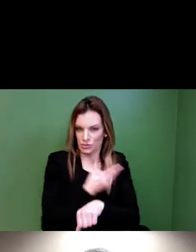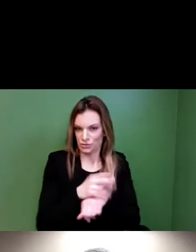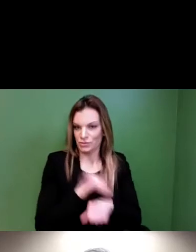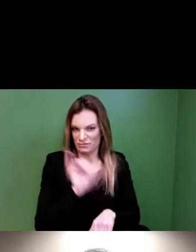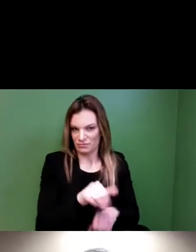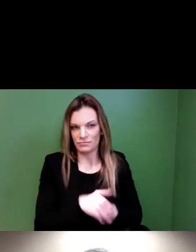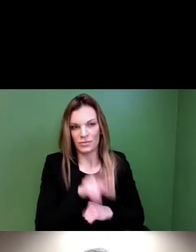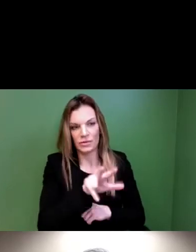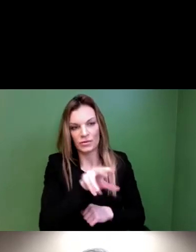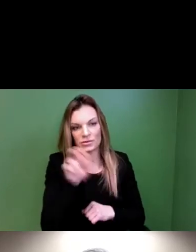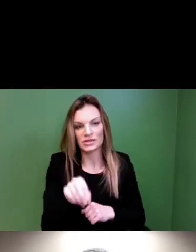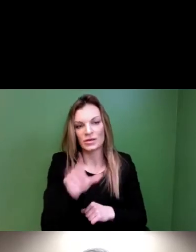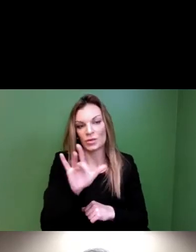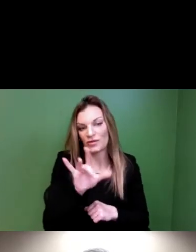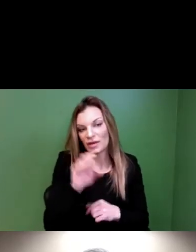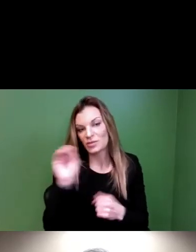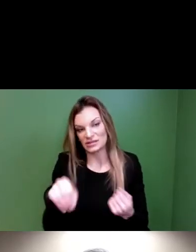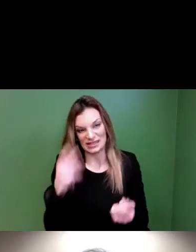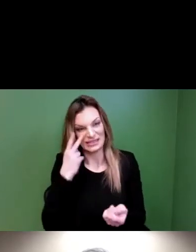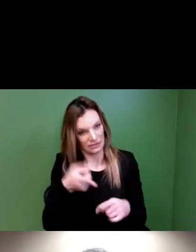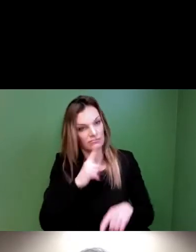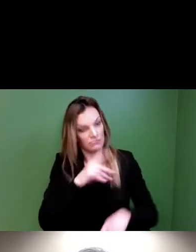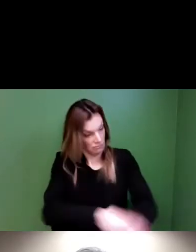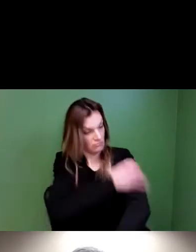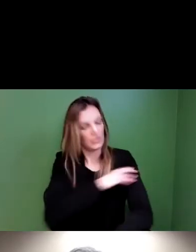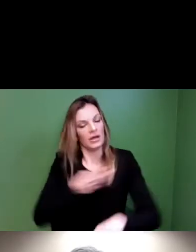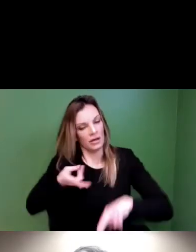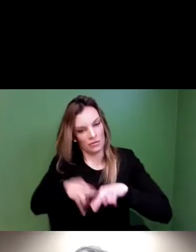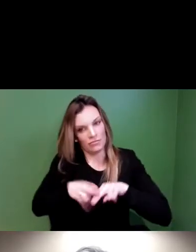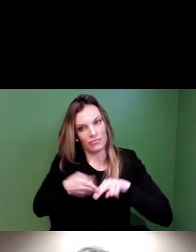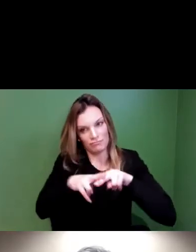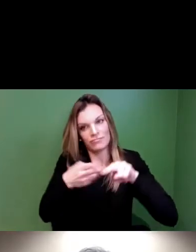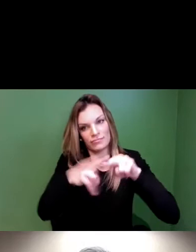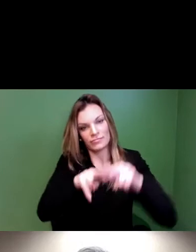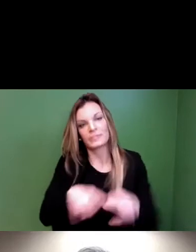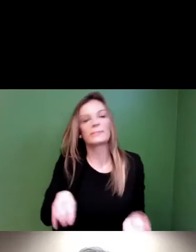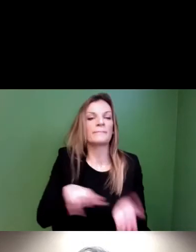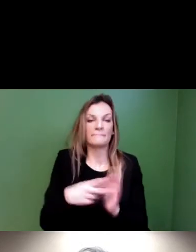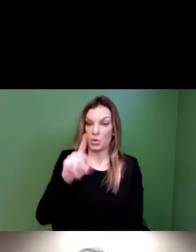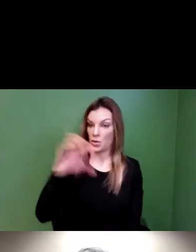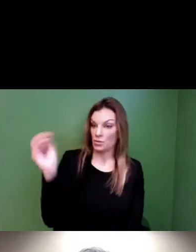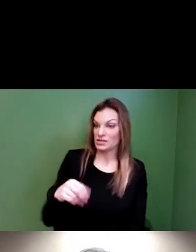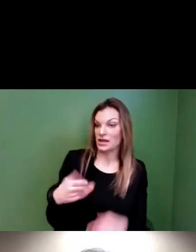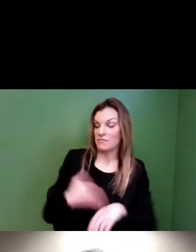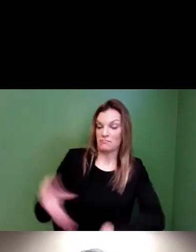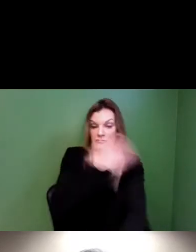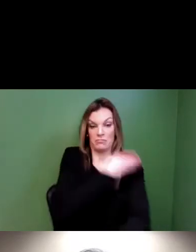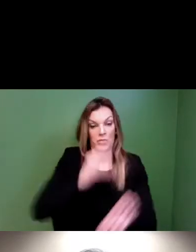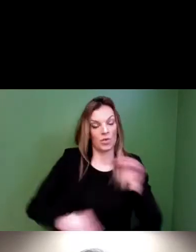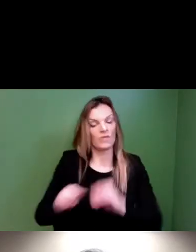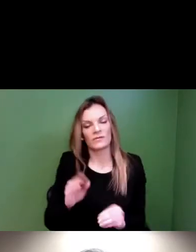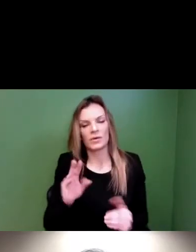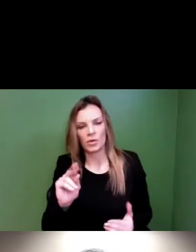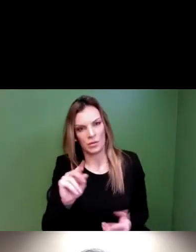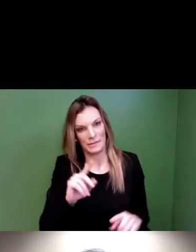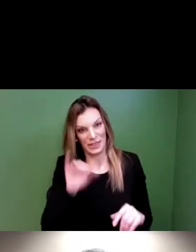33%, 25%, 36%. These are not 100% returns of functionality, but these are major